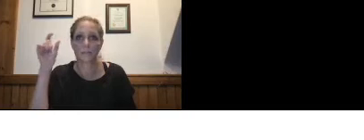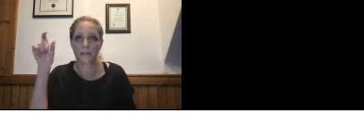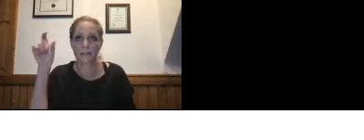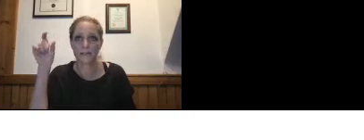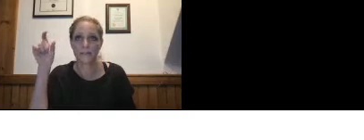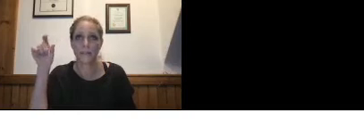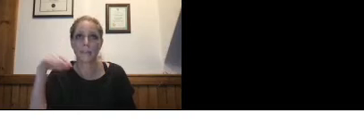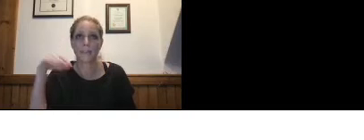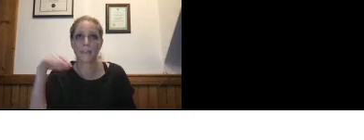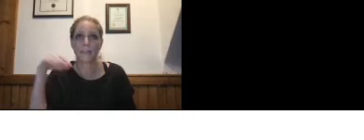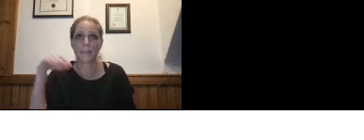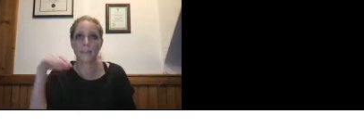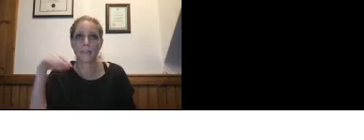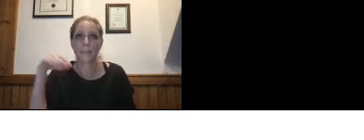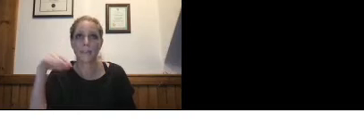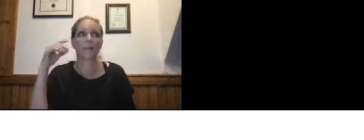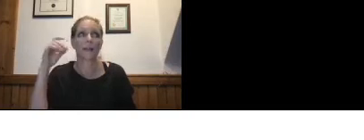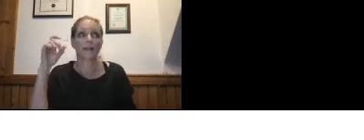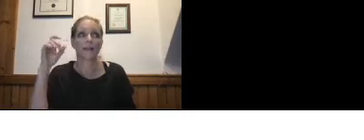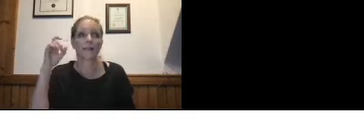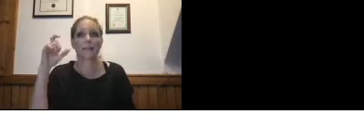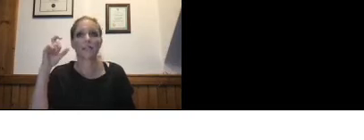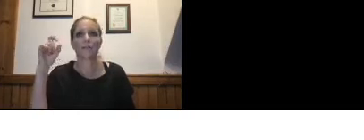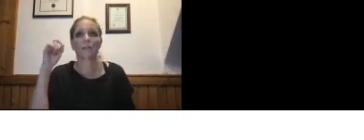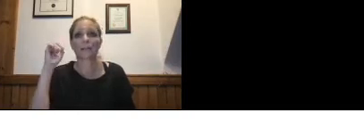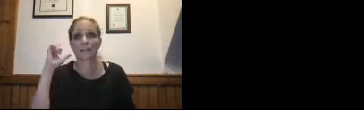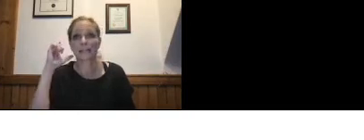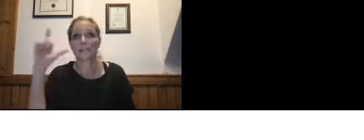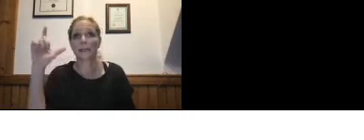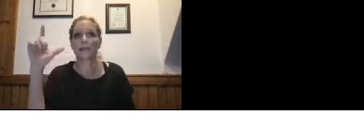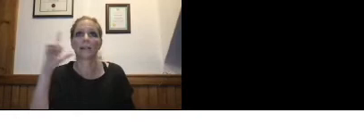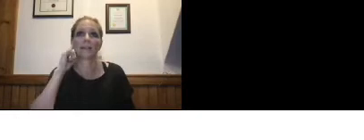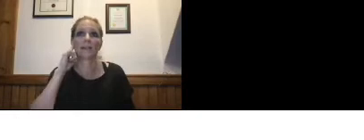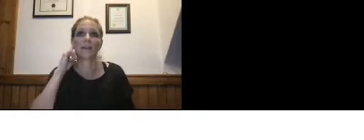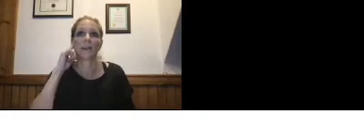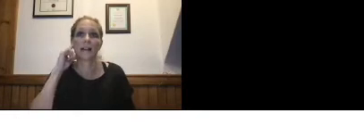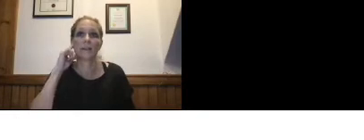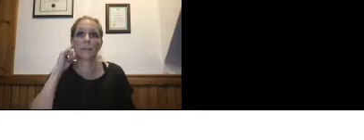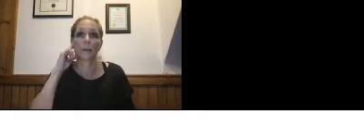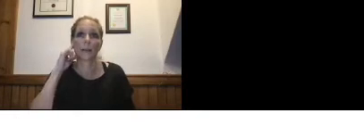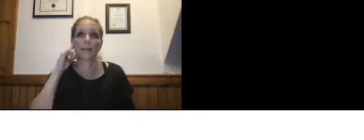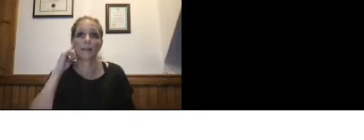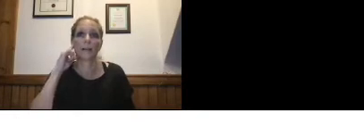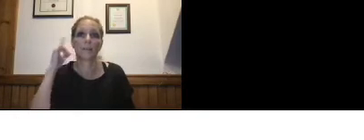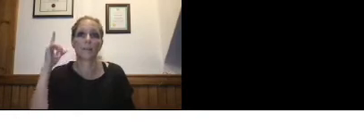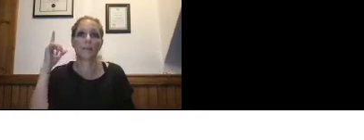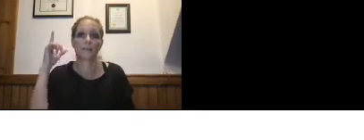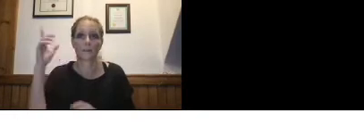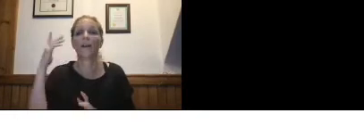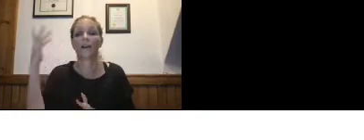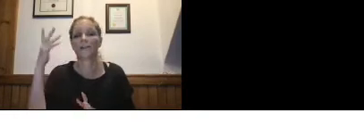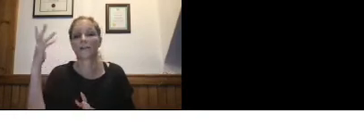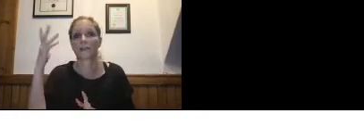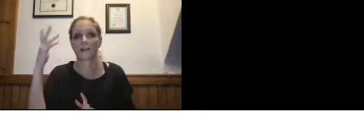CAG repeat. And when that CAG repeat is expanded, that's when